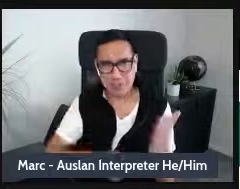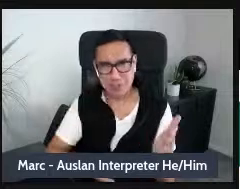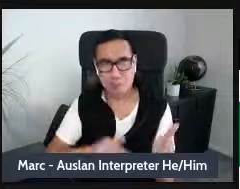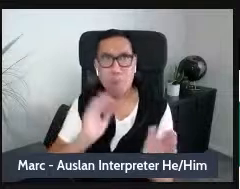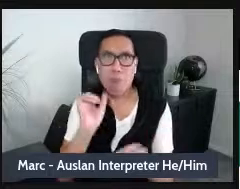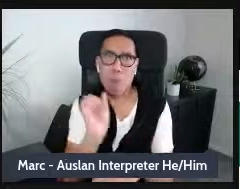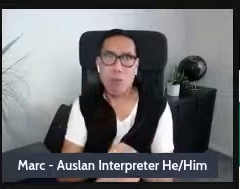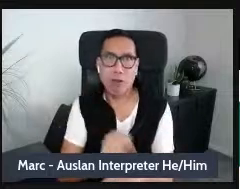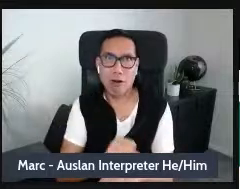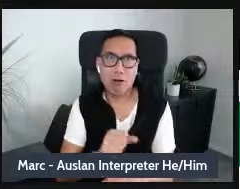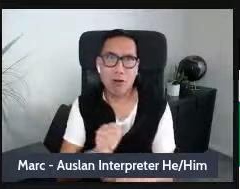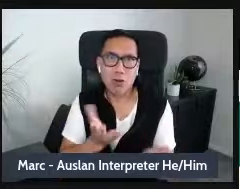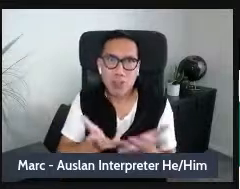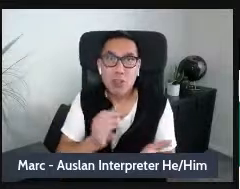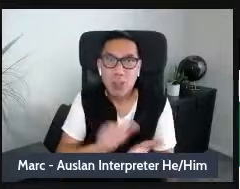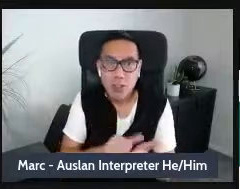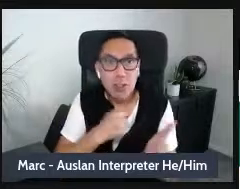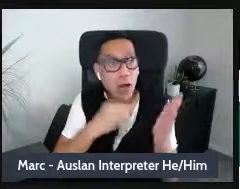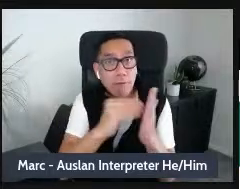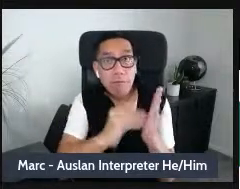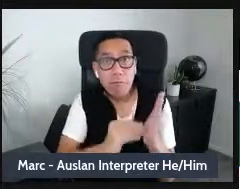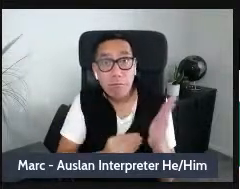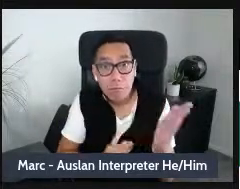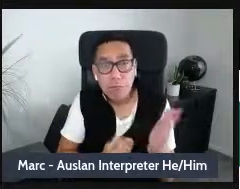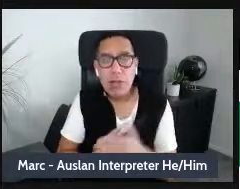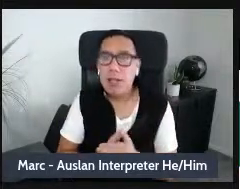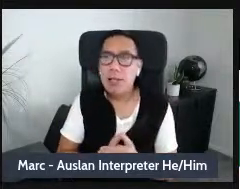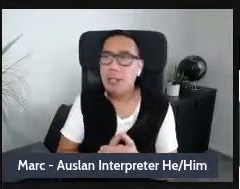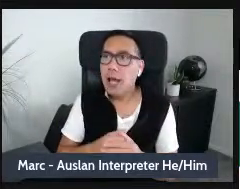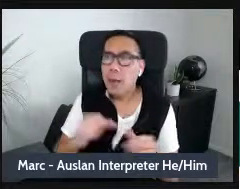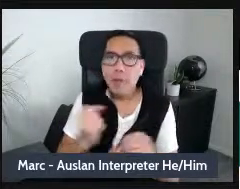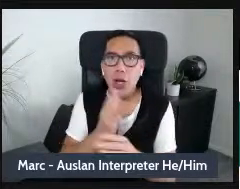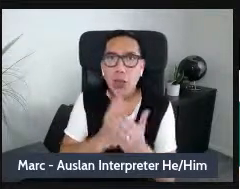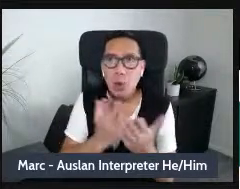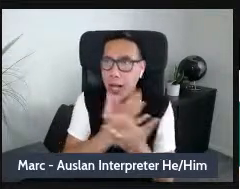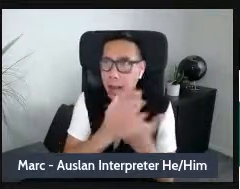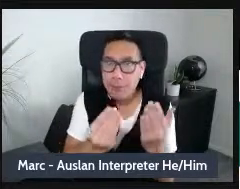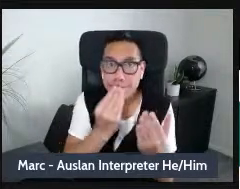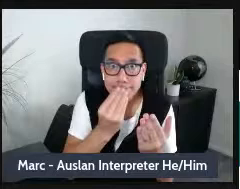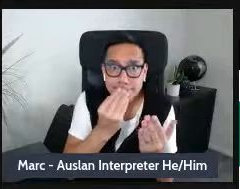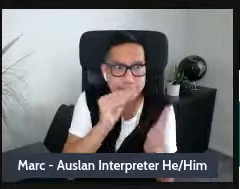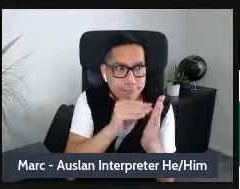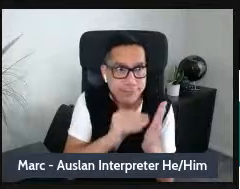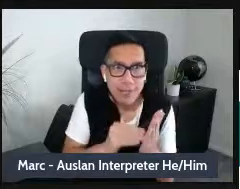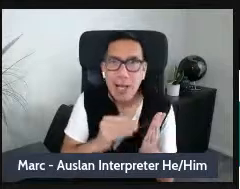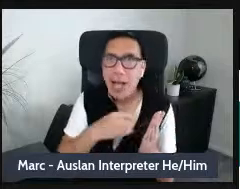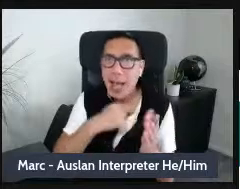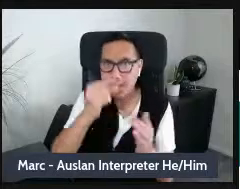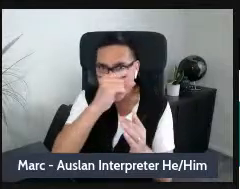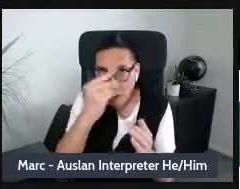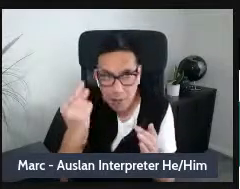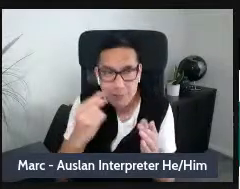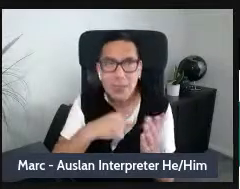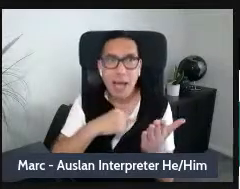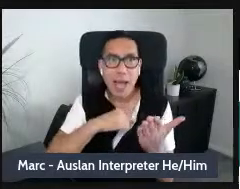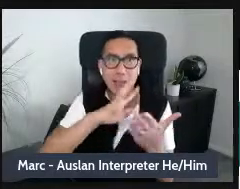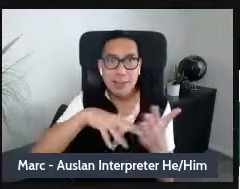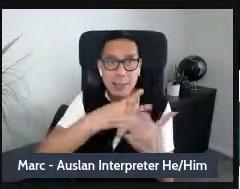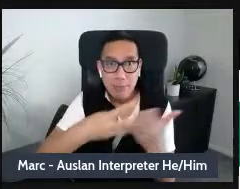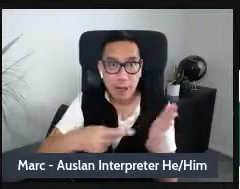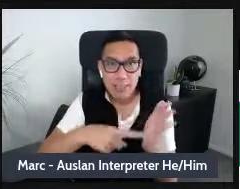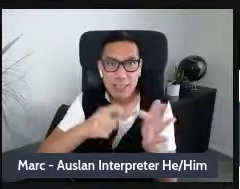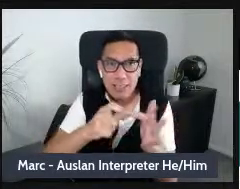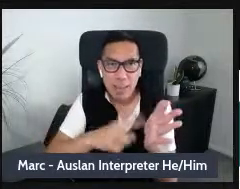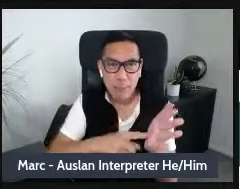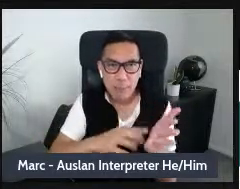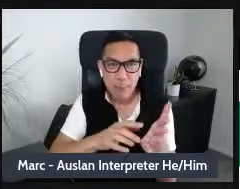help you understand how many nutrients that you're getting in, and templates for meal plans and goal setting. But I think also what